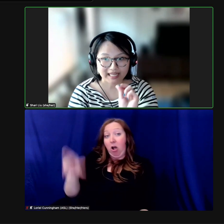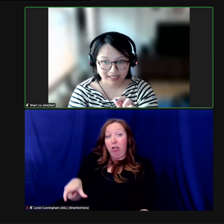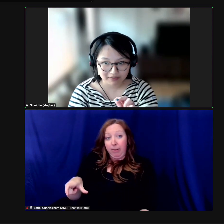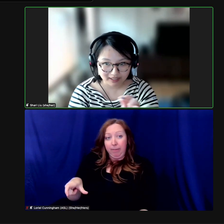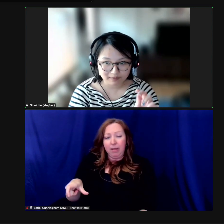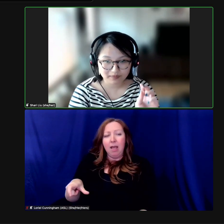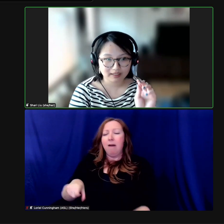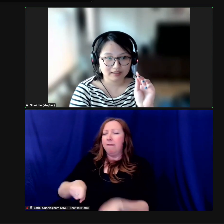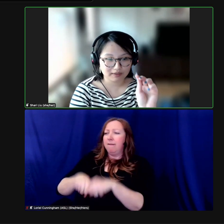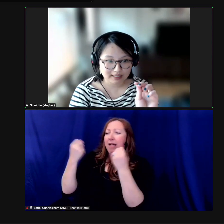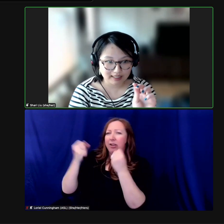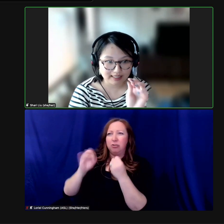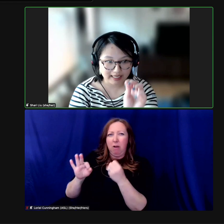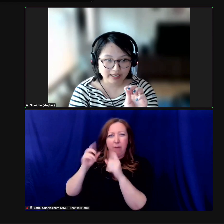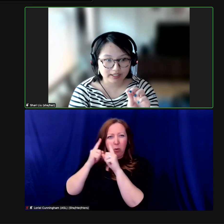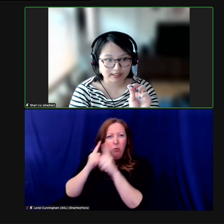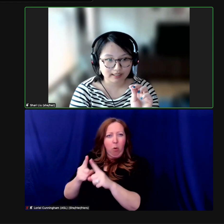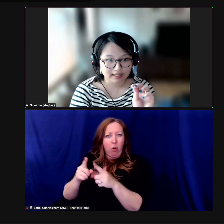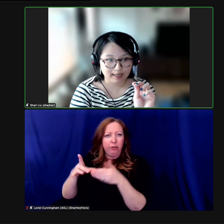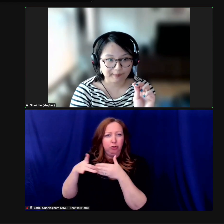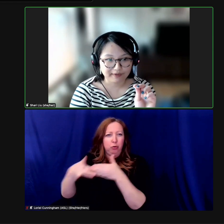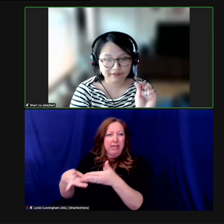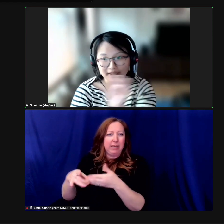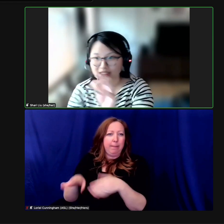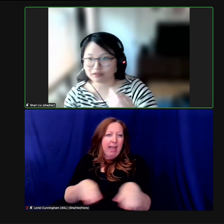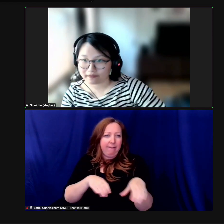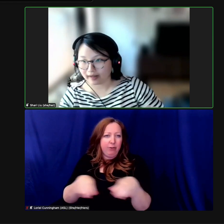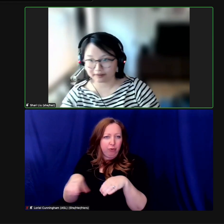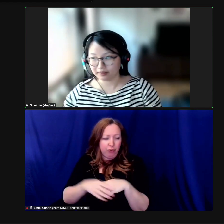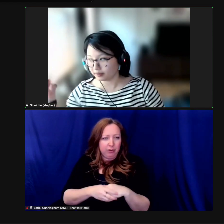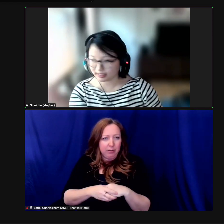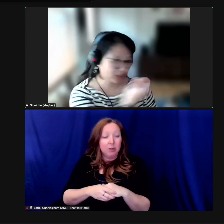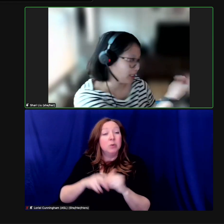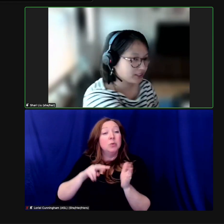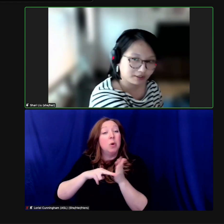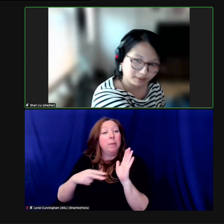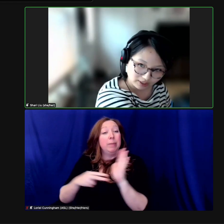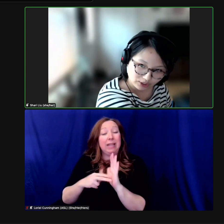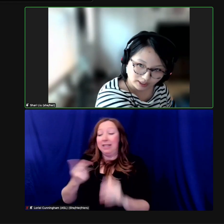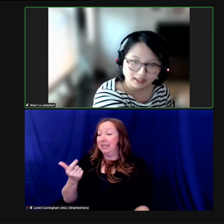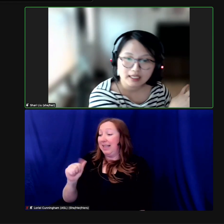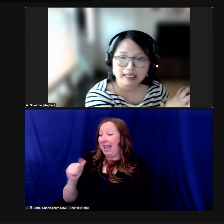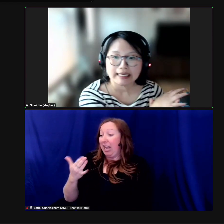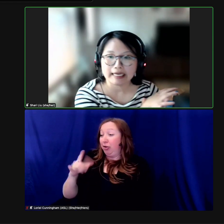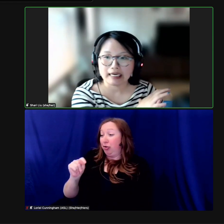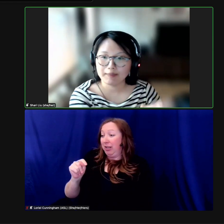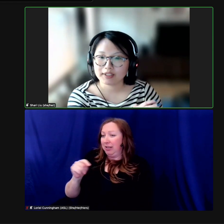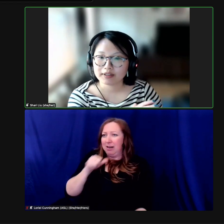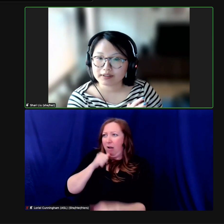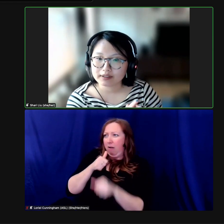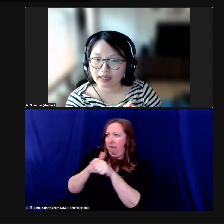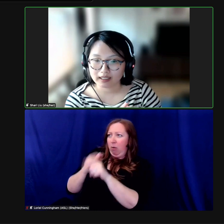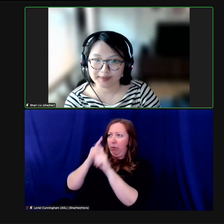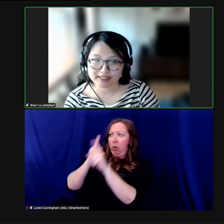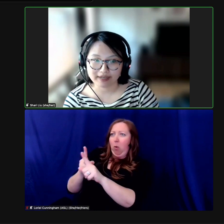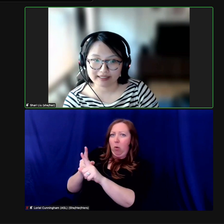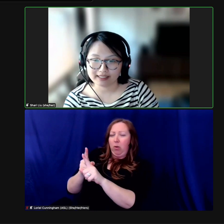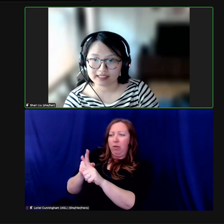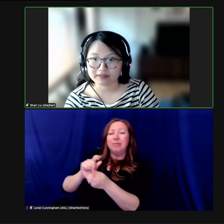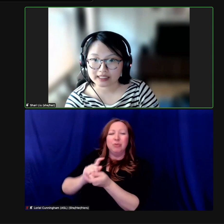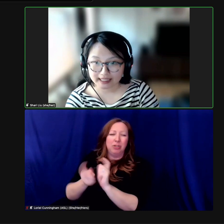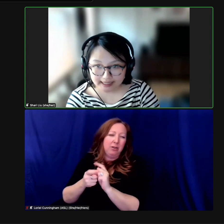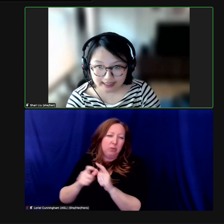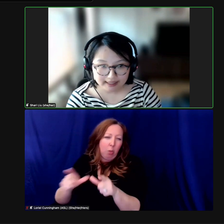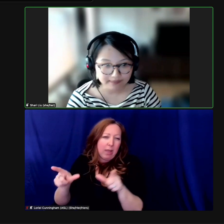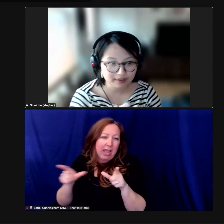goal-directed behavior. So this is the agent failing to follow the goal that's changed location. The third column is a